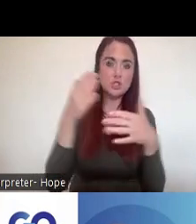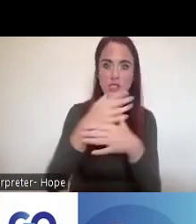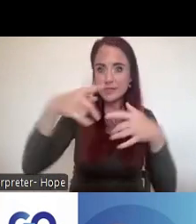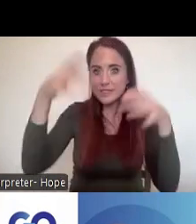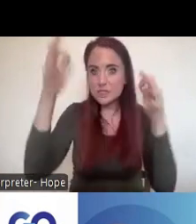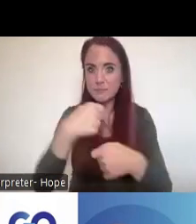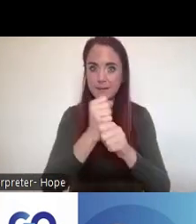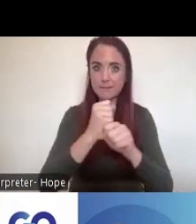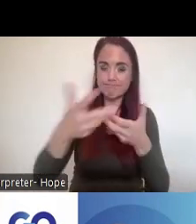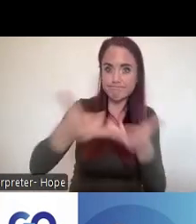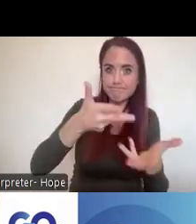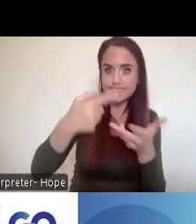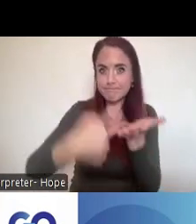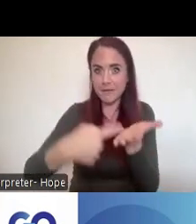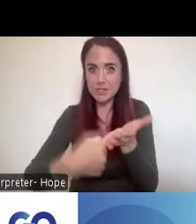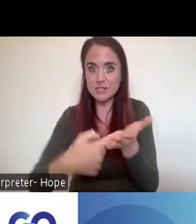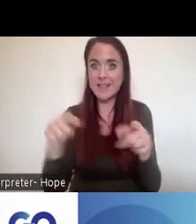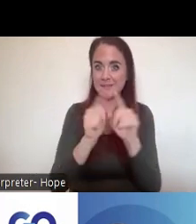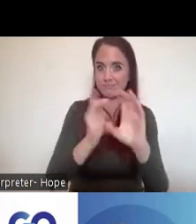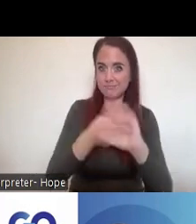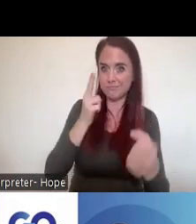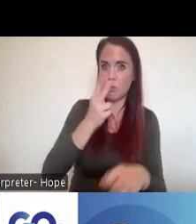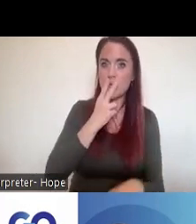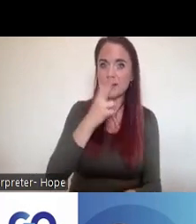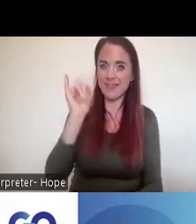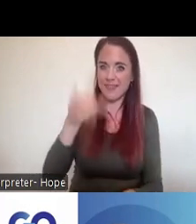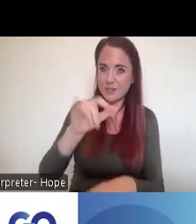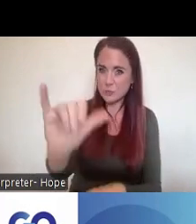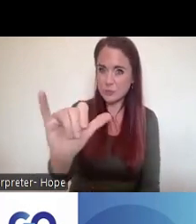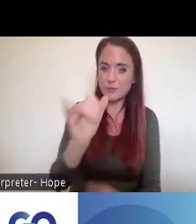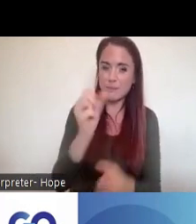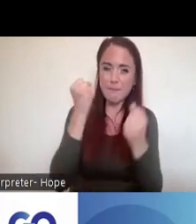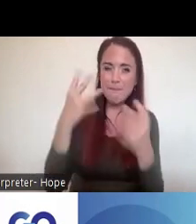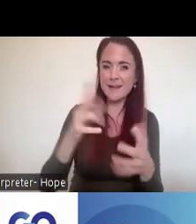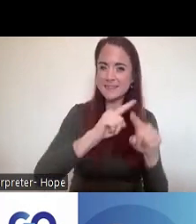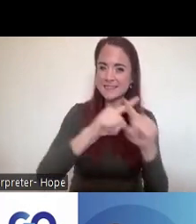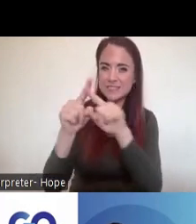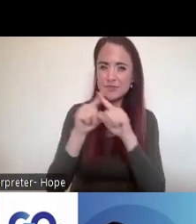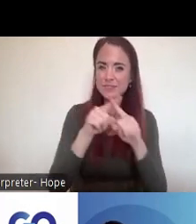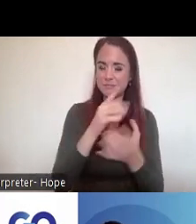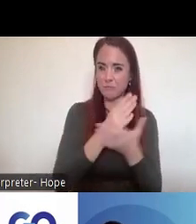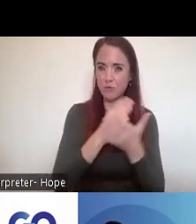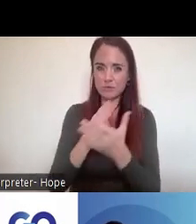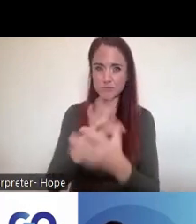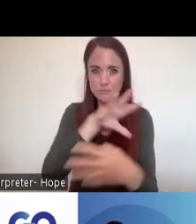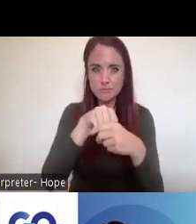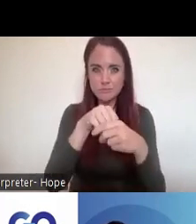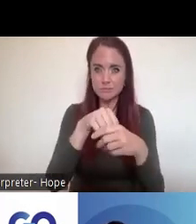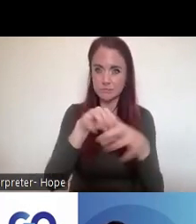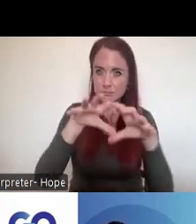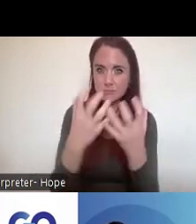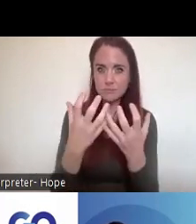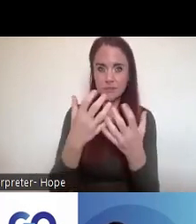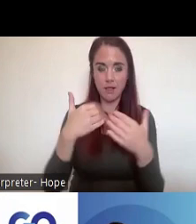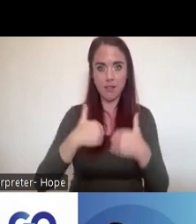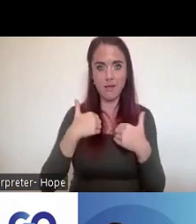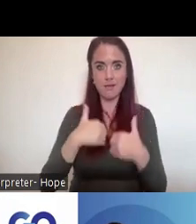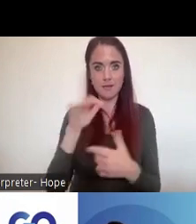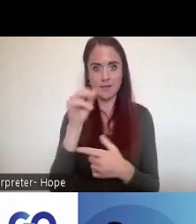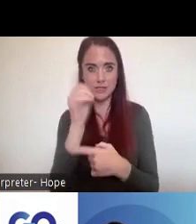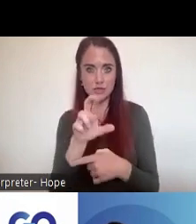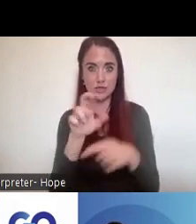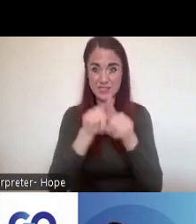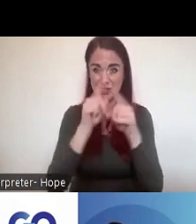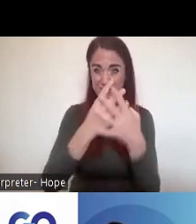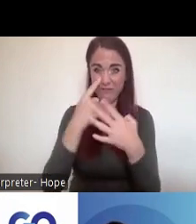conversation and smoking cessation. So a lot of different elements when it comes to lung cancer and lung cancer screening. So again,